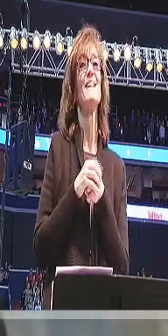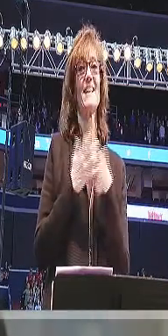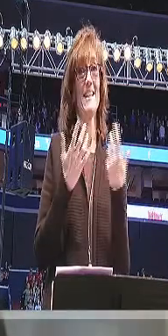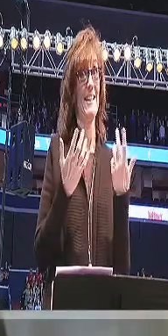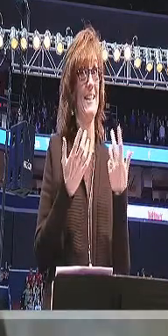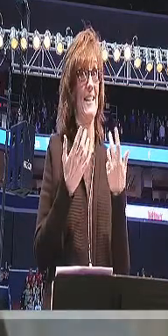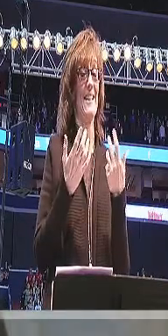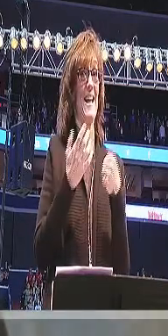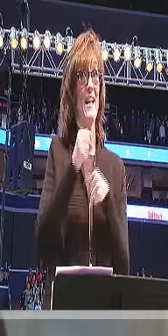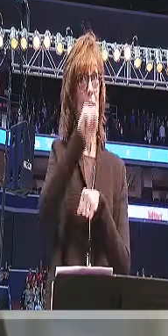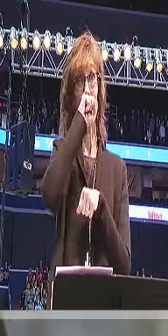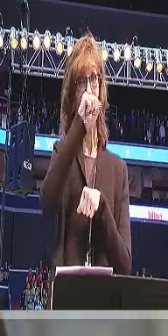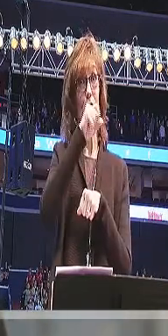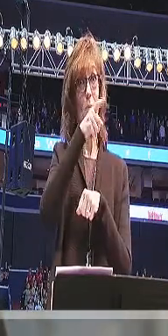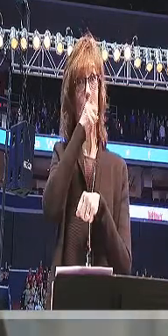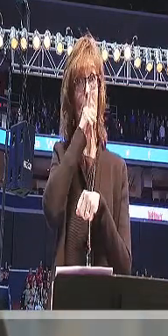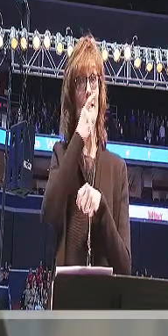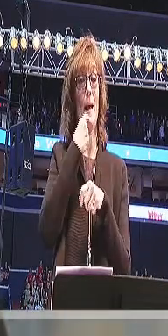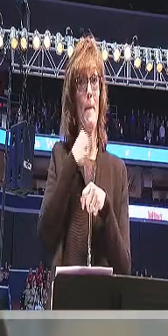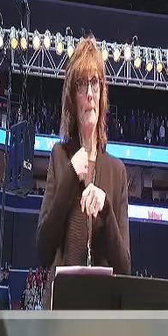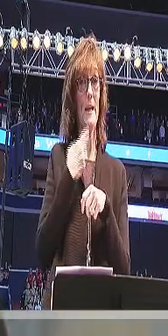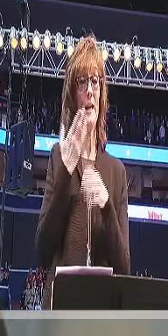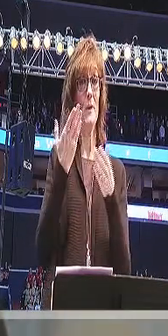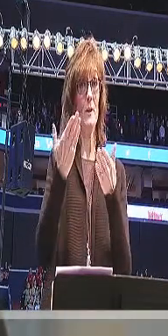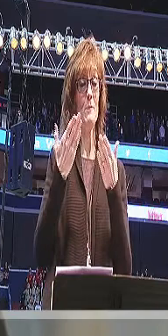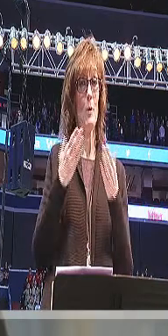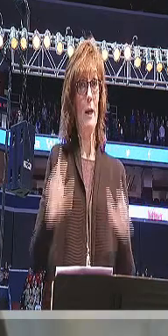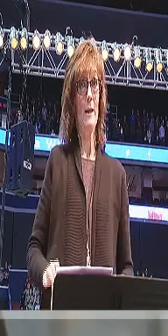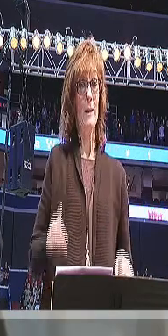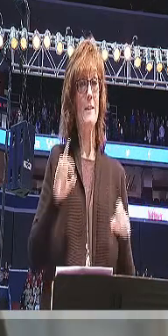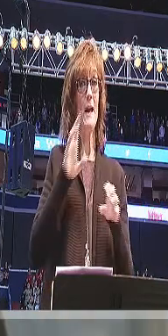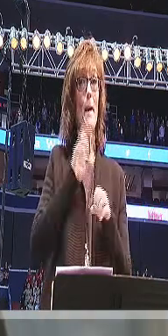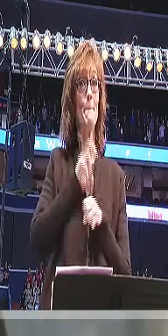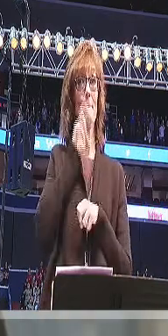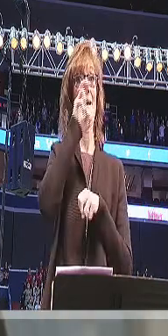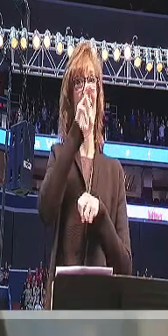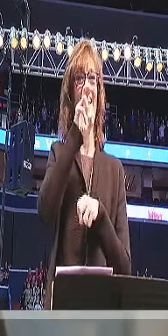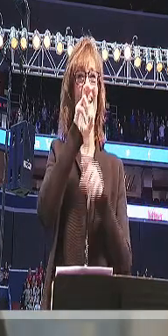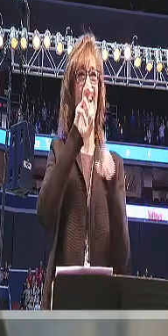Archbishop Fisher did not tell me that he had also some strange animals.